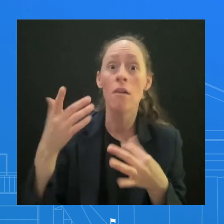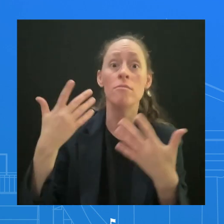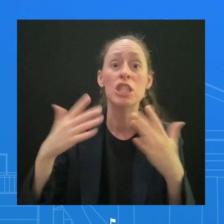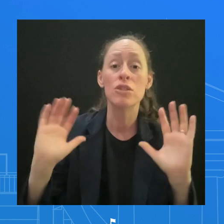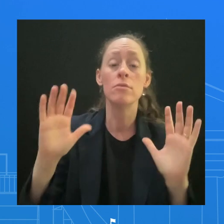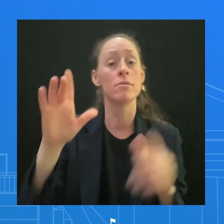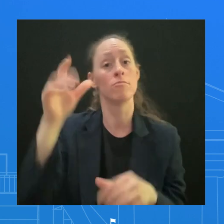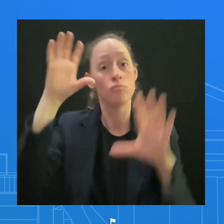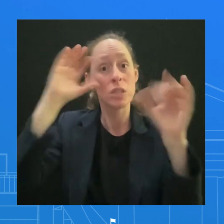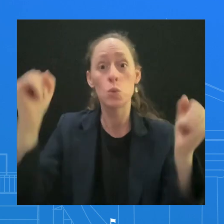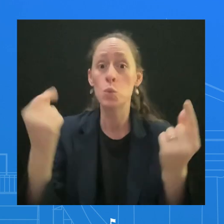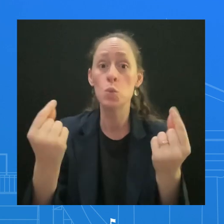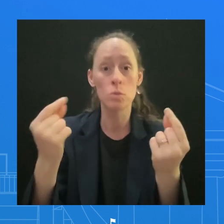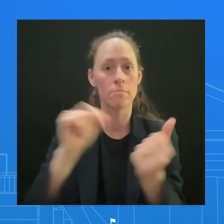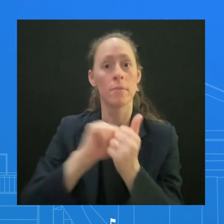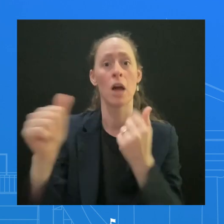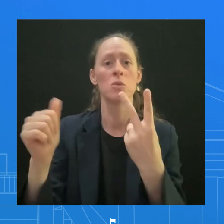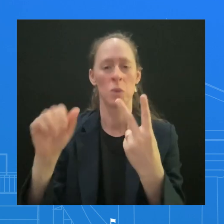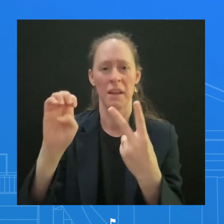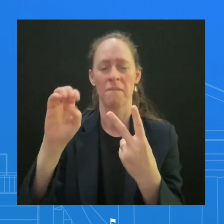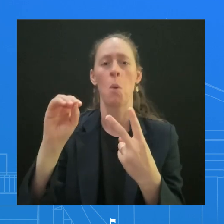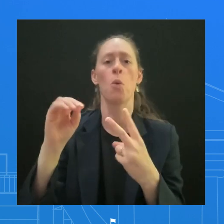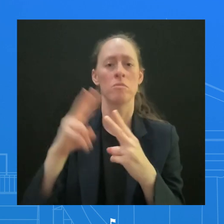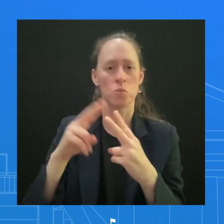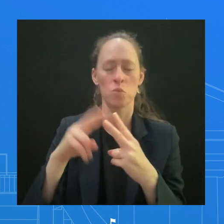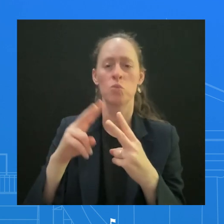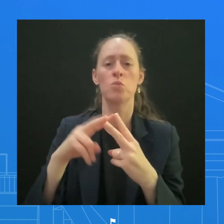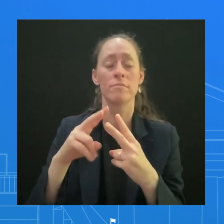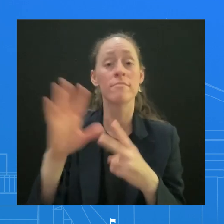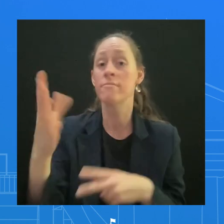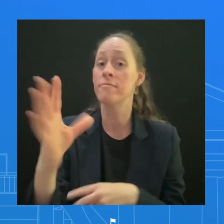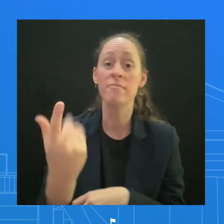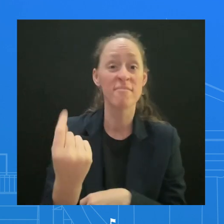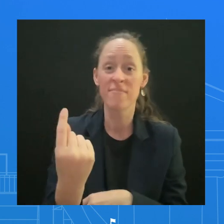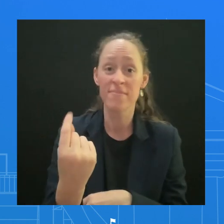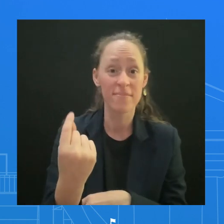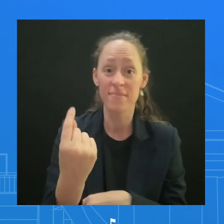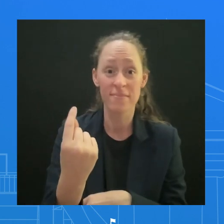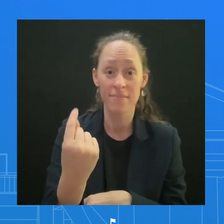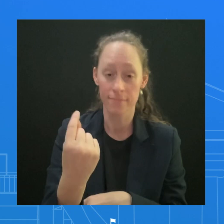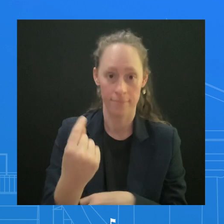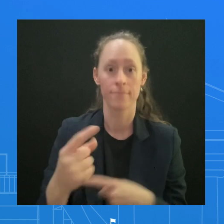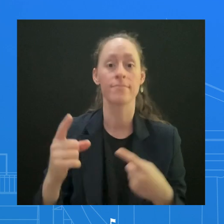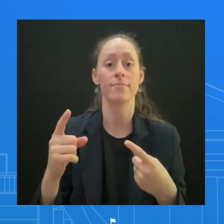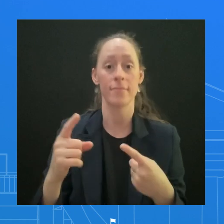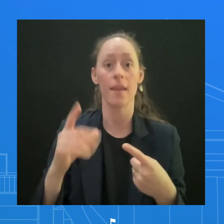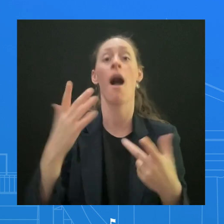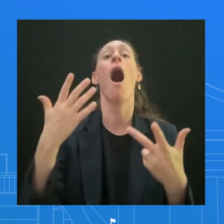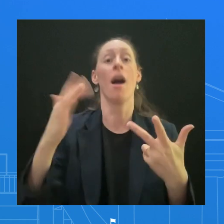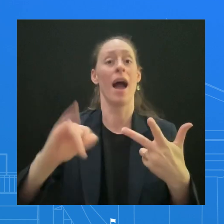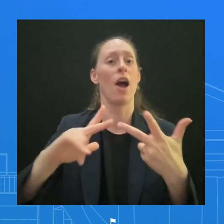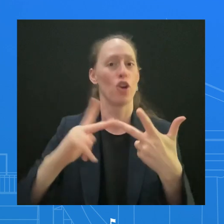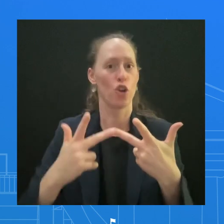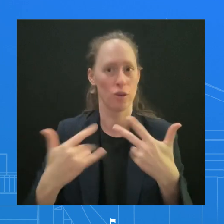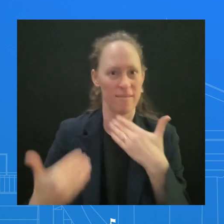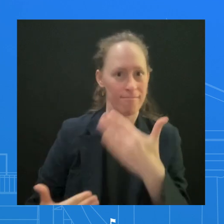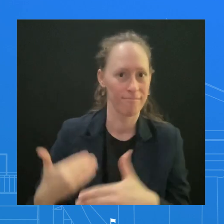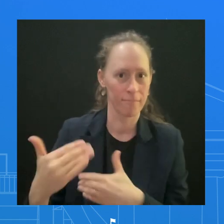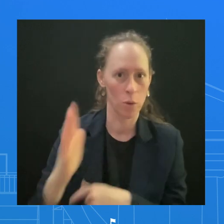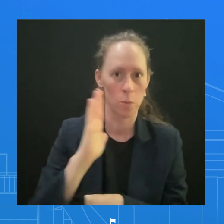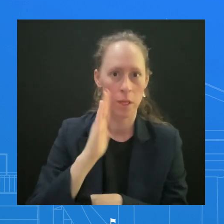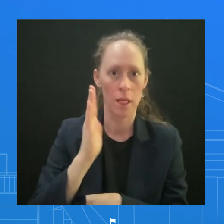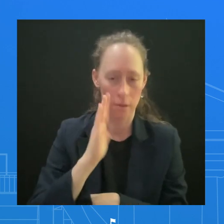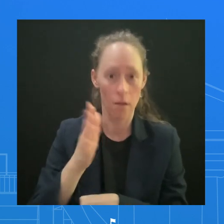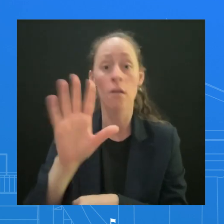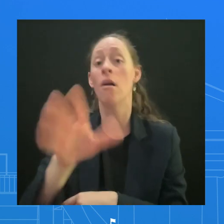abortion. And today, the president issued a 3rd executive order focused on strengthening access to affordable, high-quality